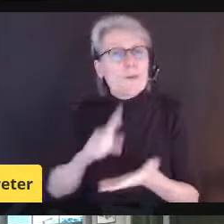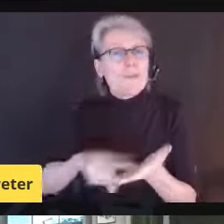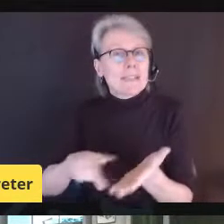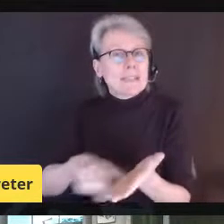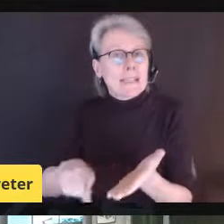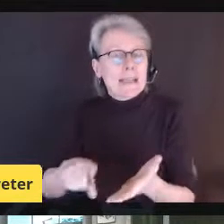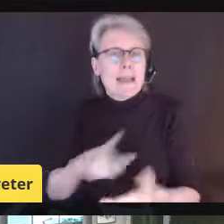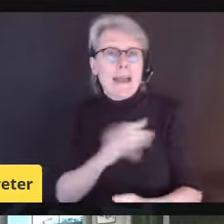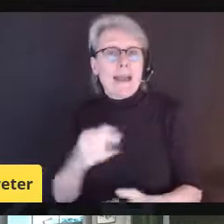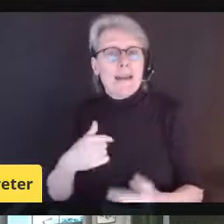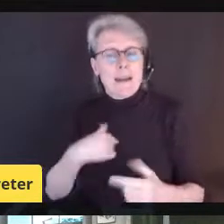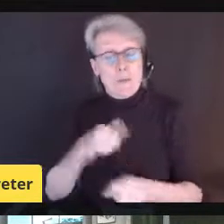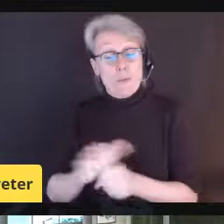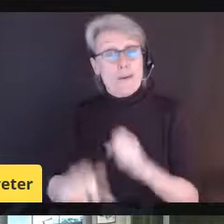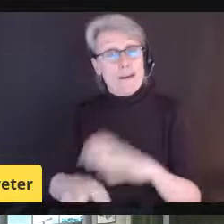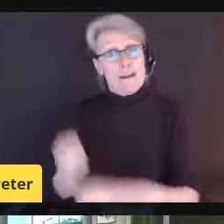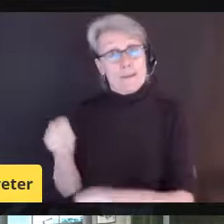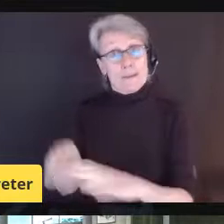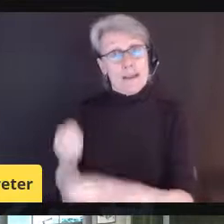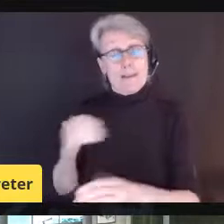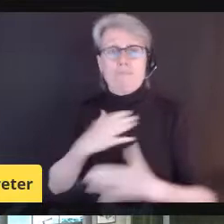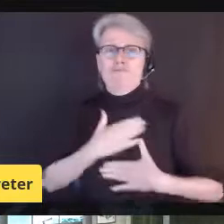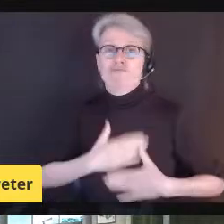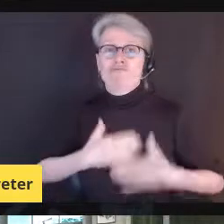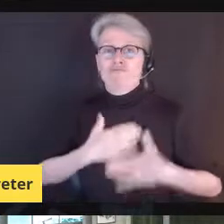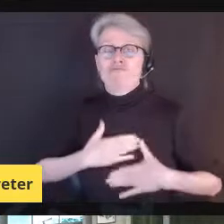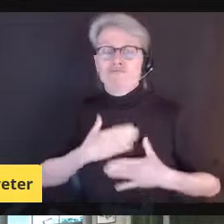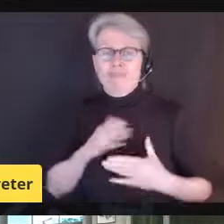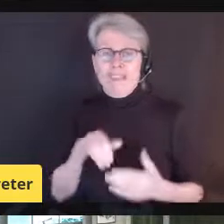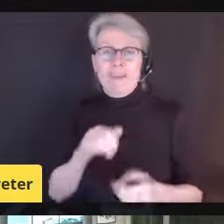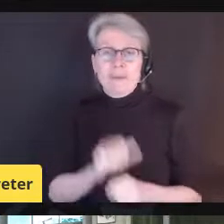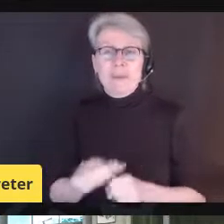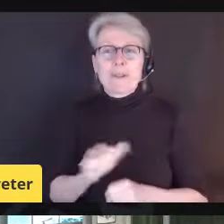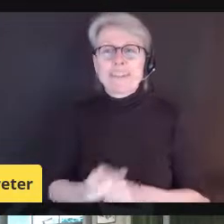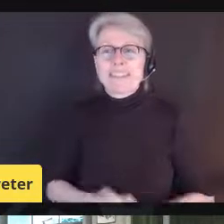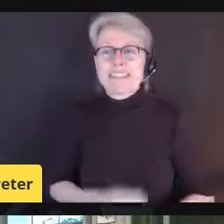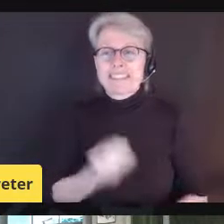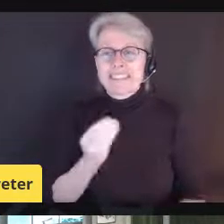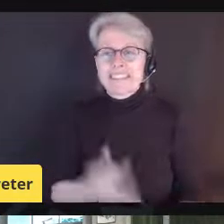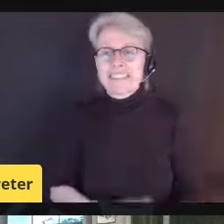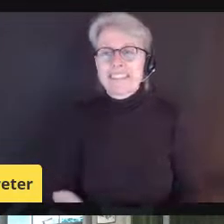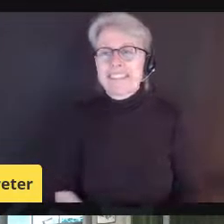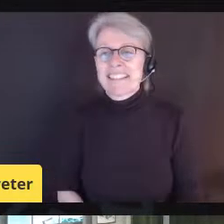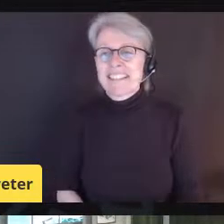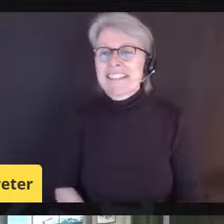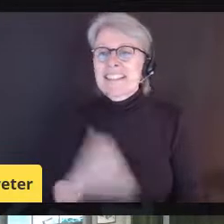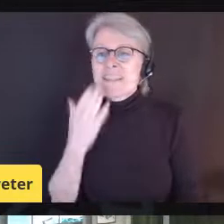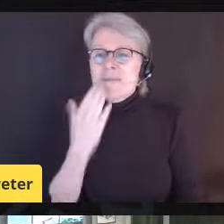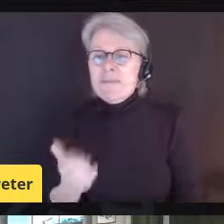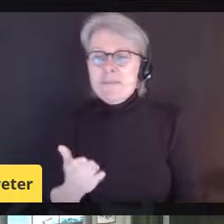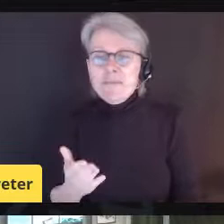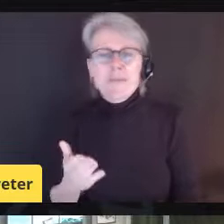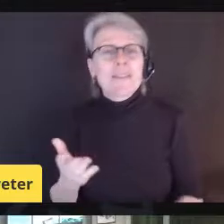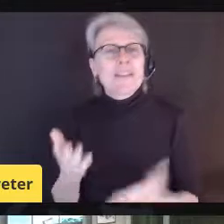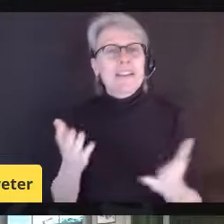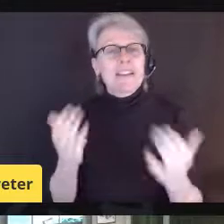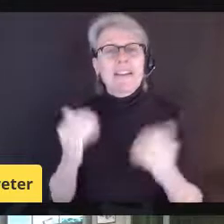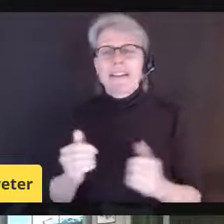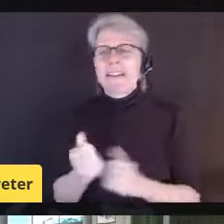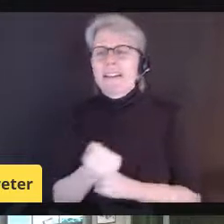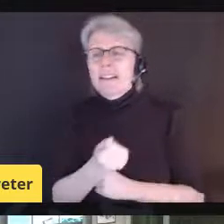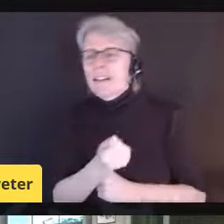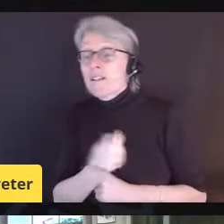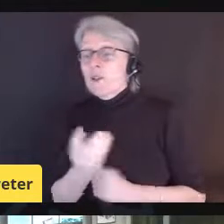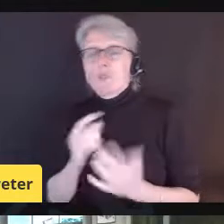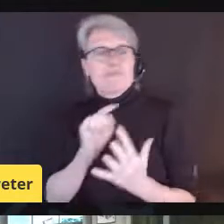doing field work. So you kind of get a bit of both. Doing what I do. Awesome. Thank you. So now we'll move on to a couple